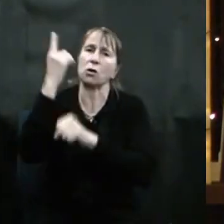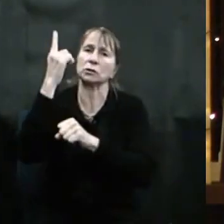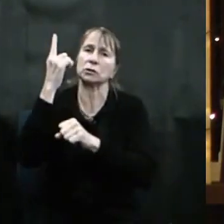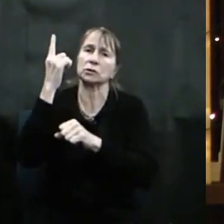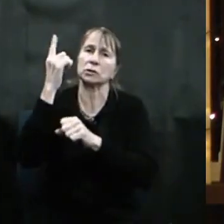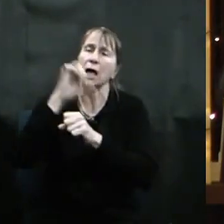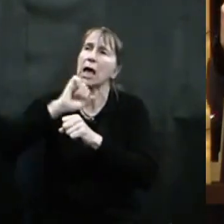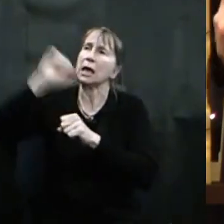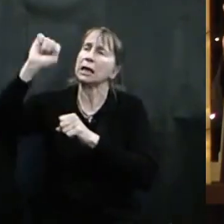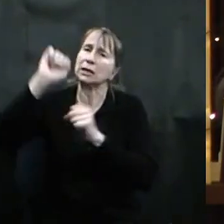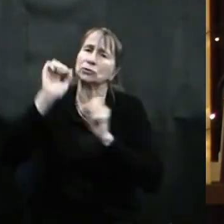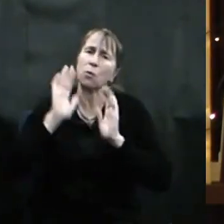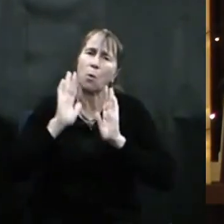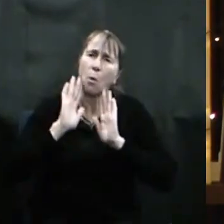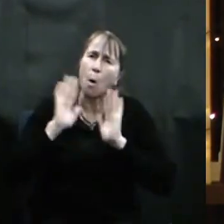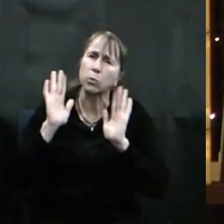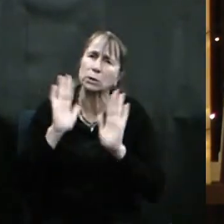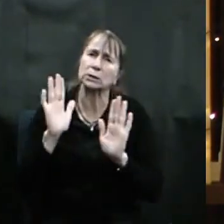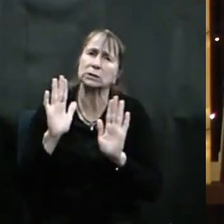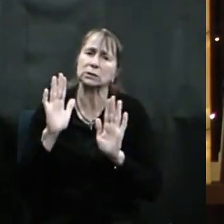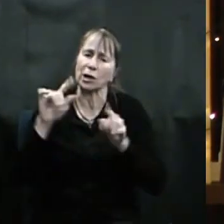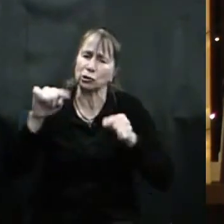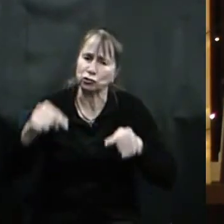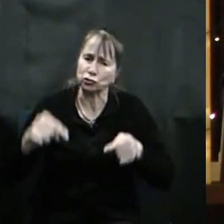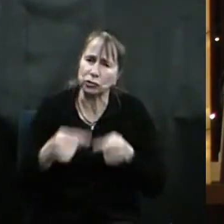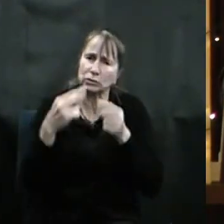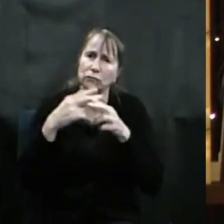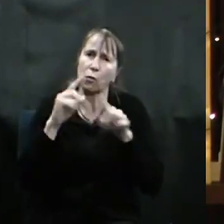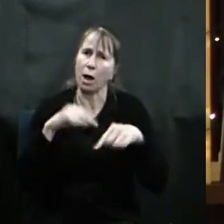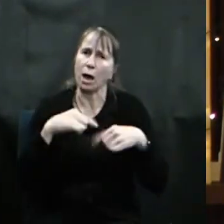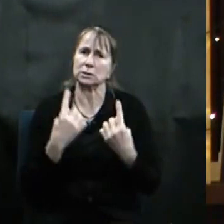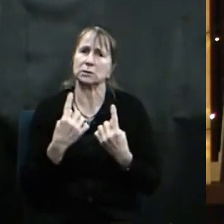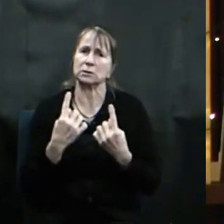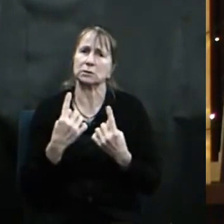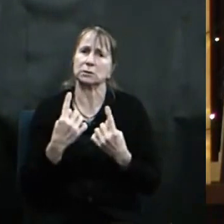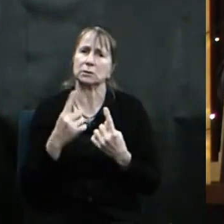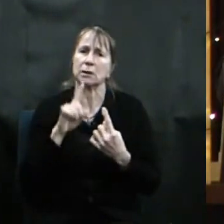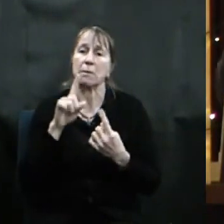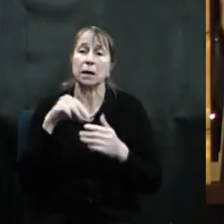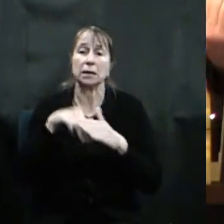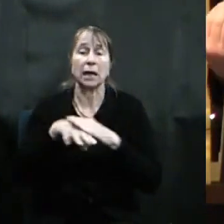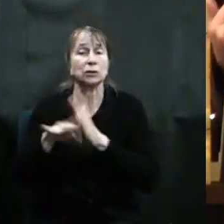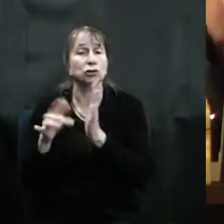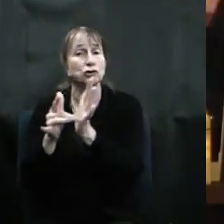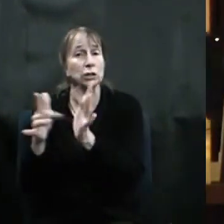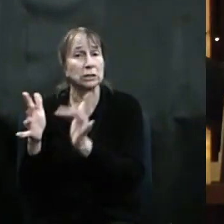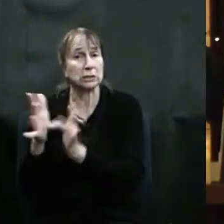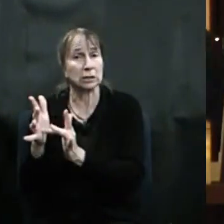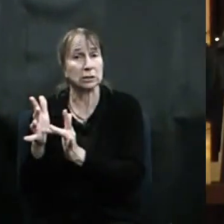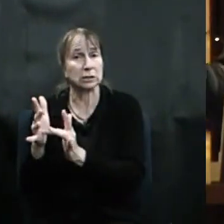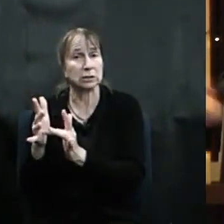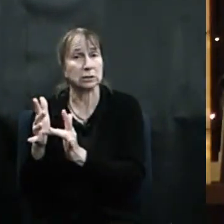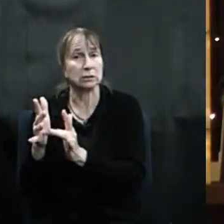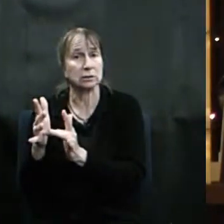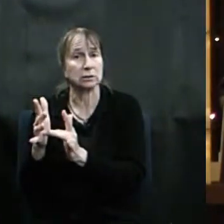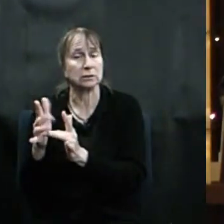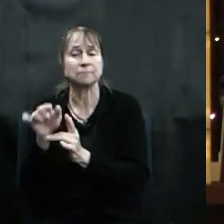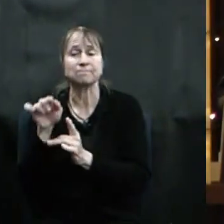holiness challenges us, but in Jesus, we're invited to praise